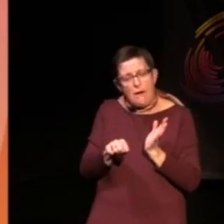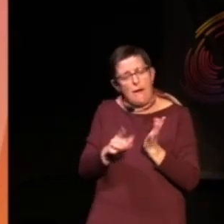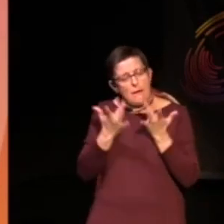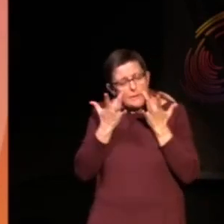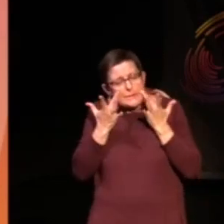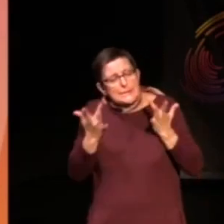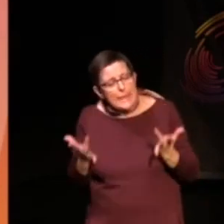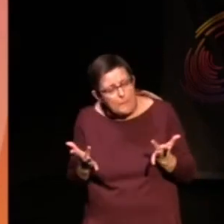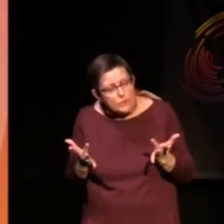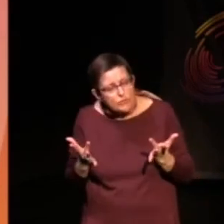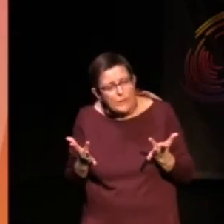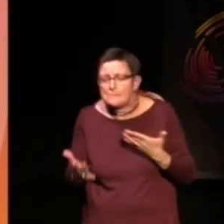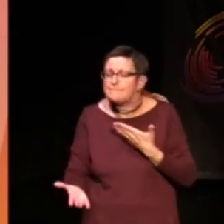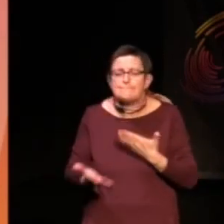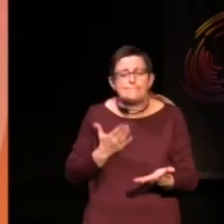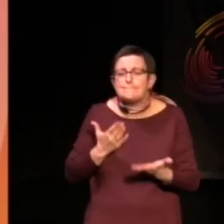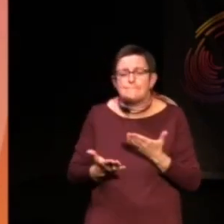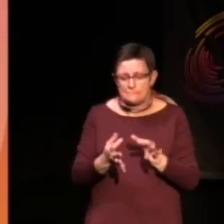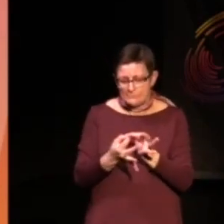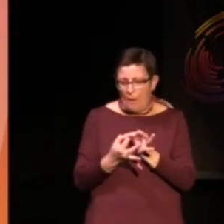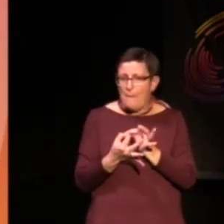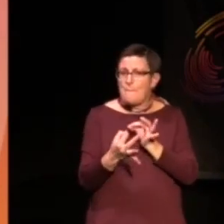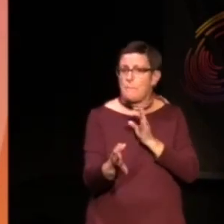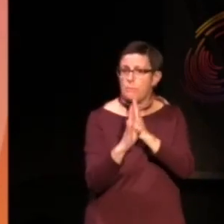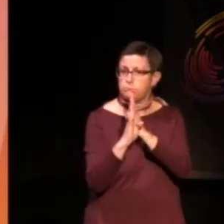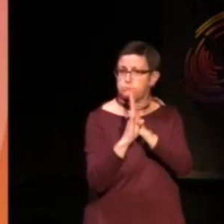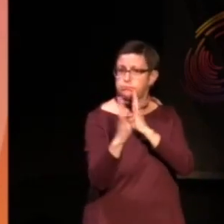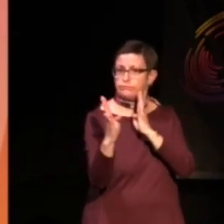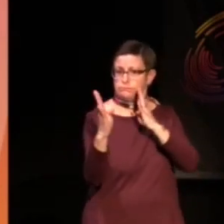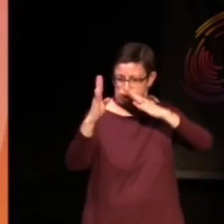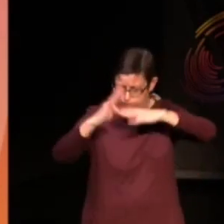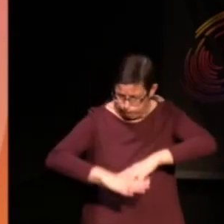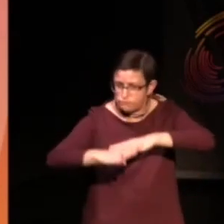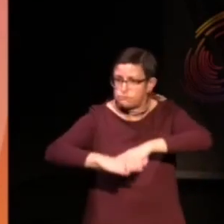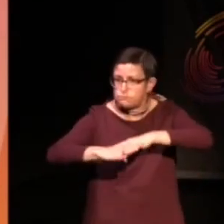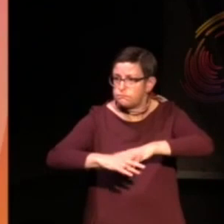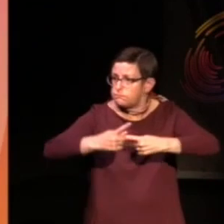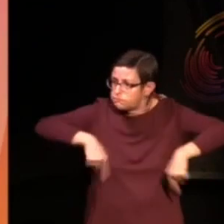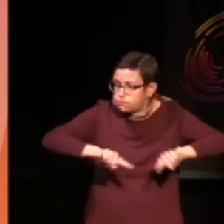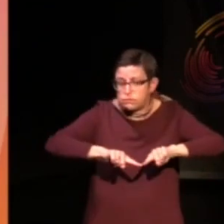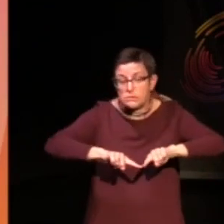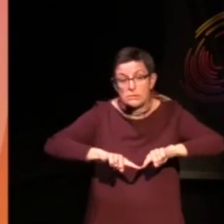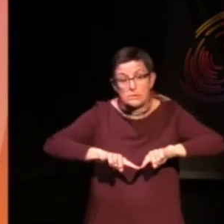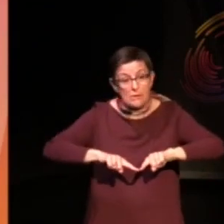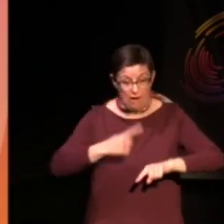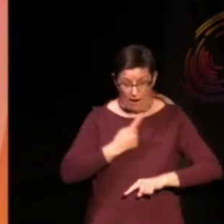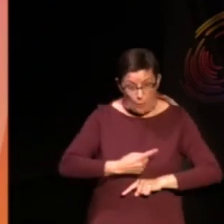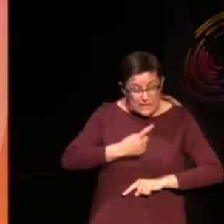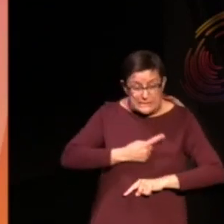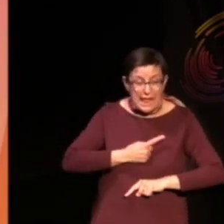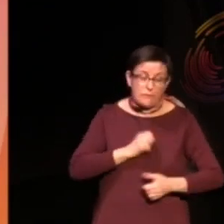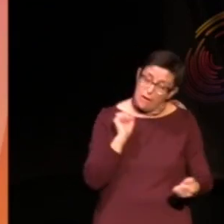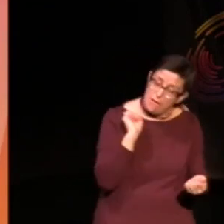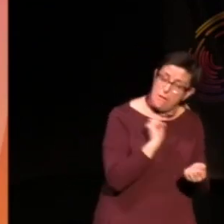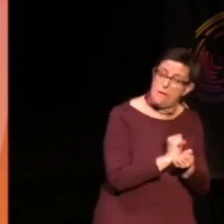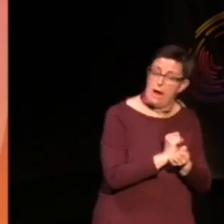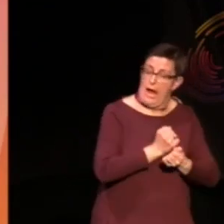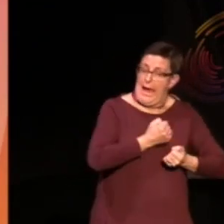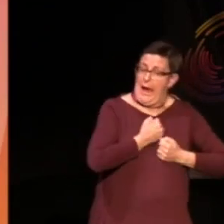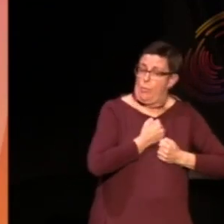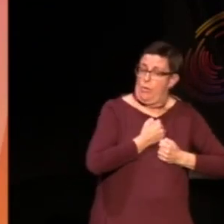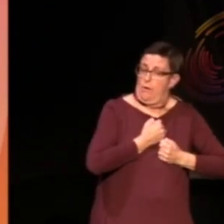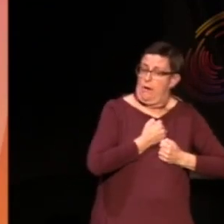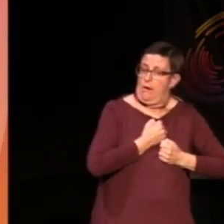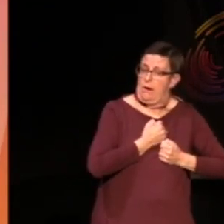to transcend this cliched dichotomy. We do not have to trap ourselves inside either